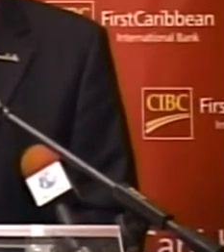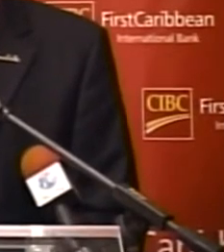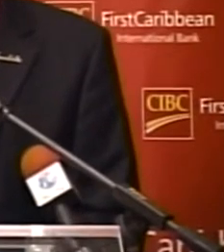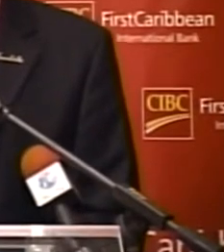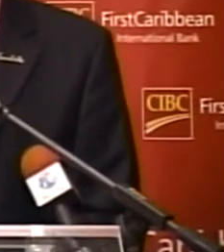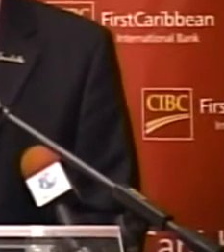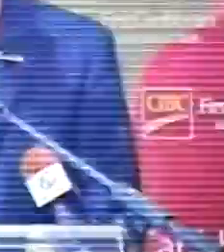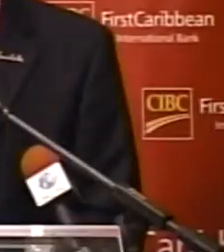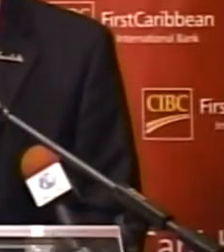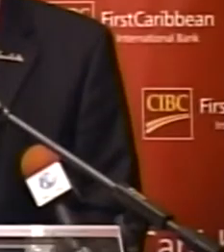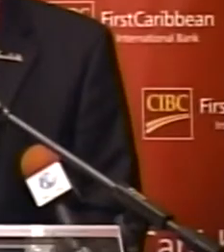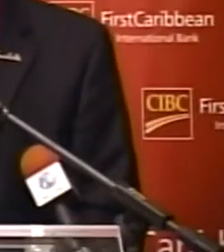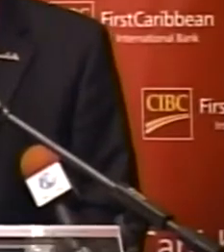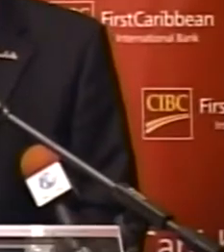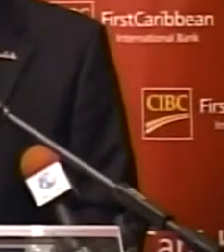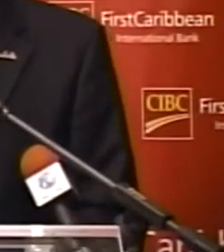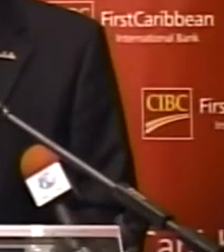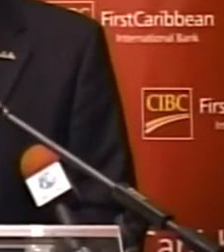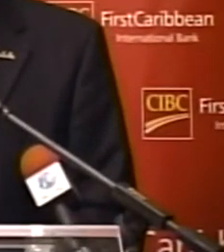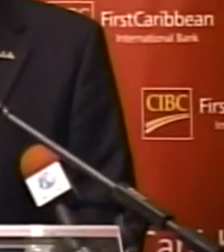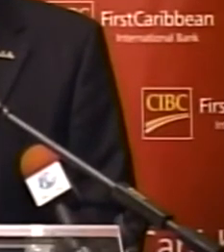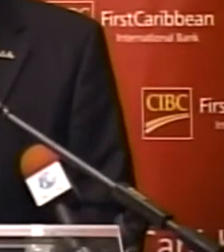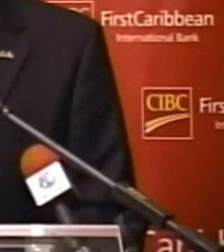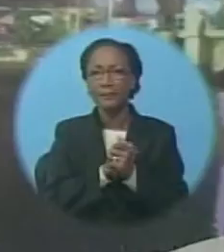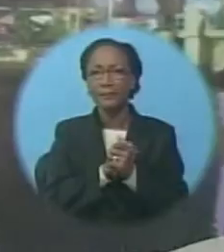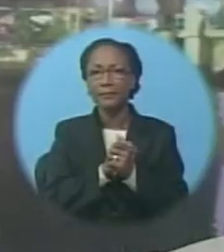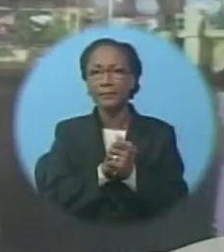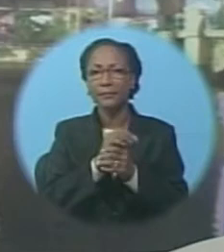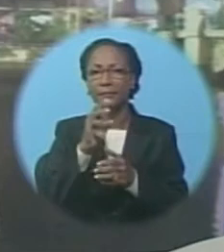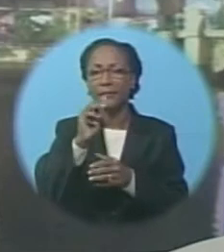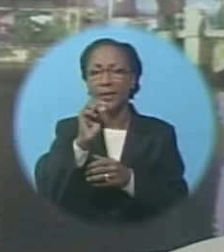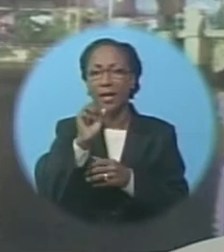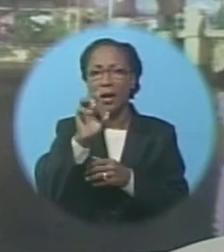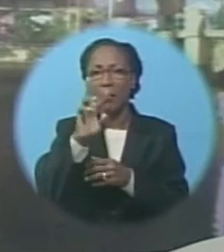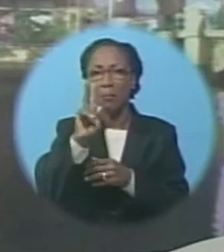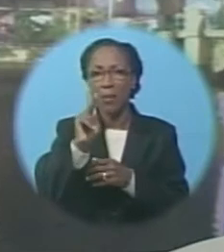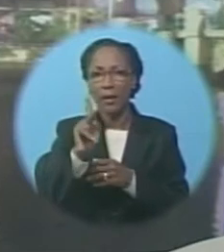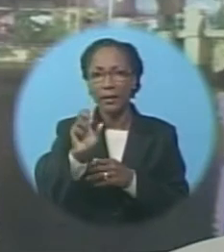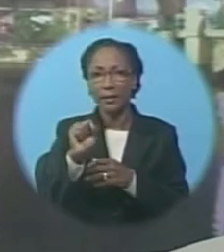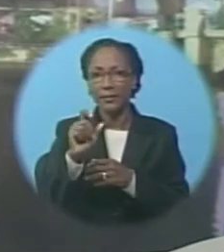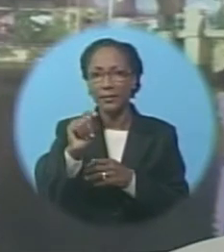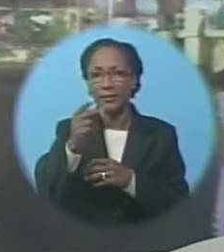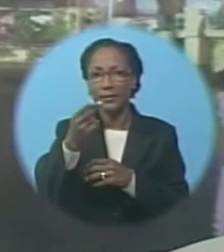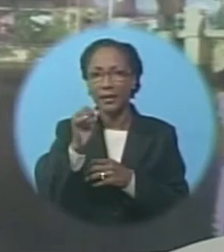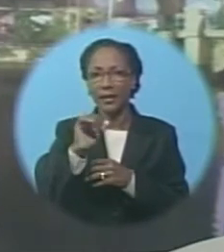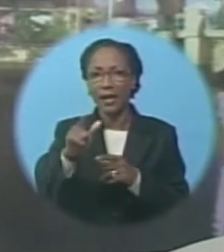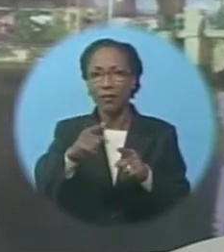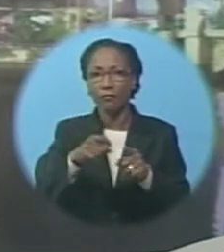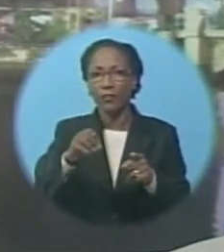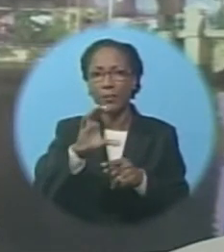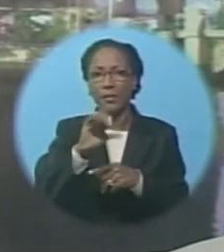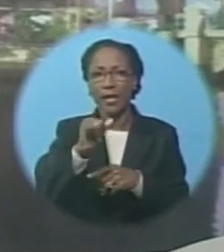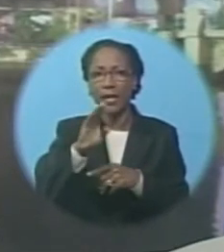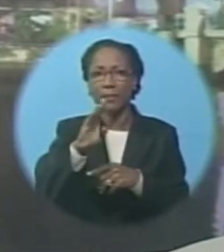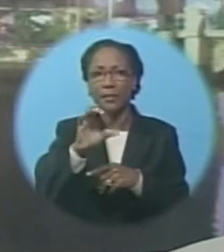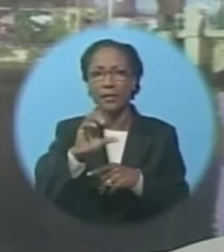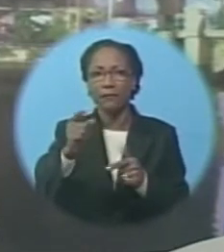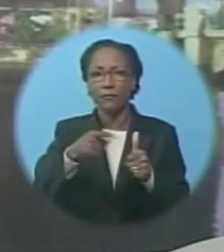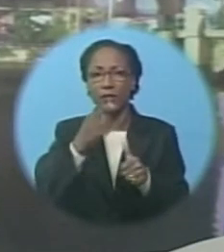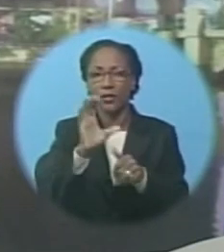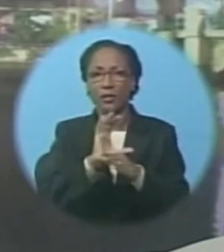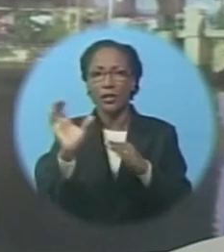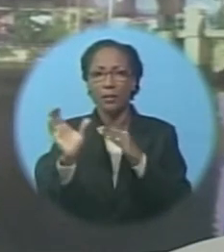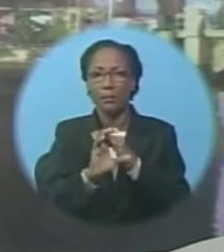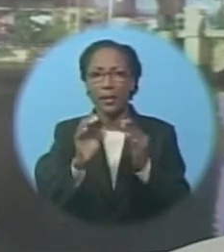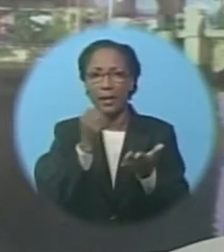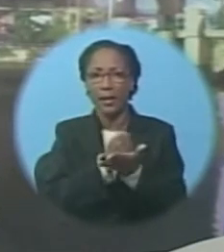this worthwhile charity in the coming years. Markson Hill of CIBC First Caribbean says over